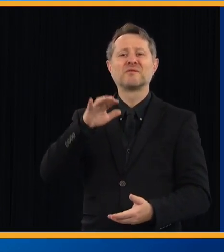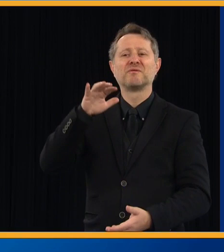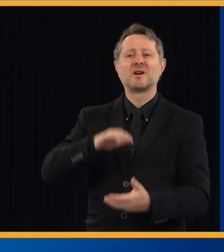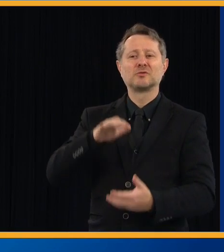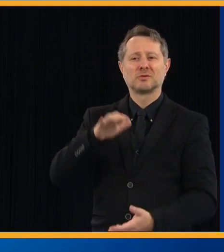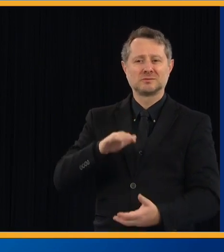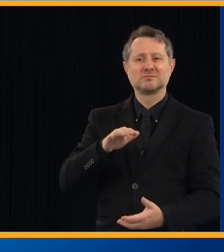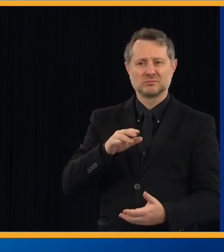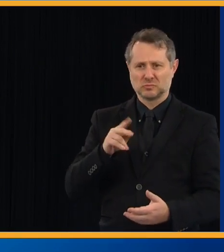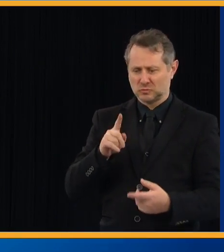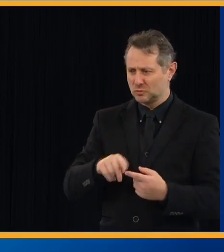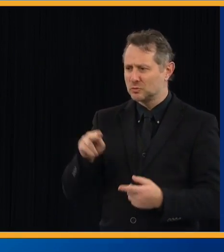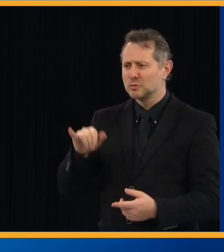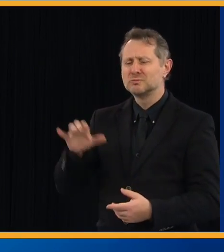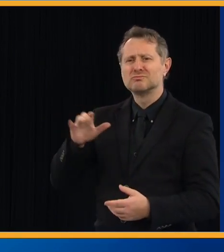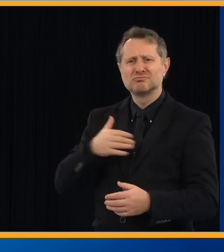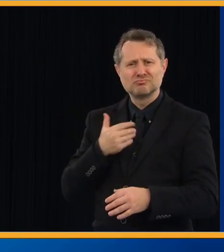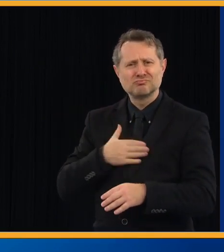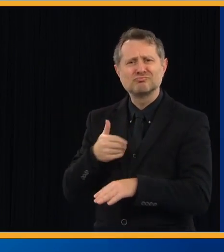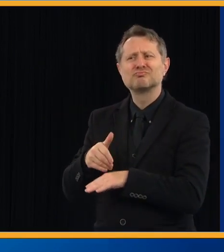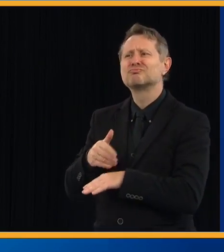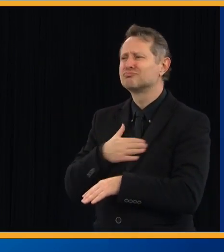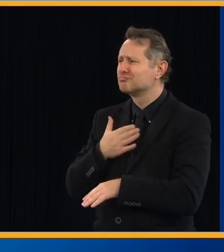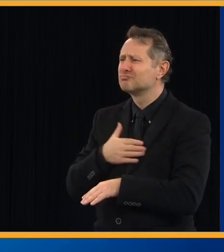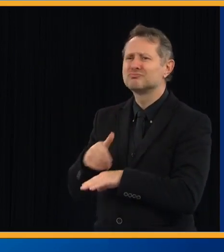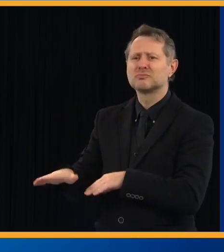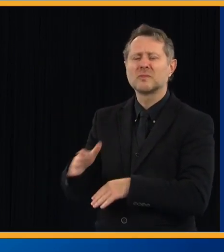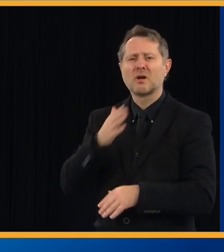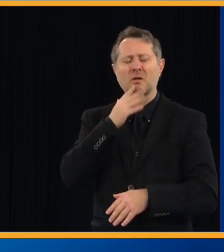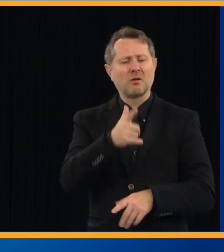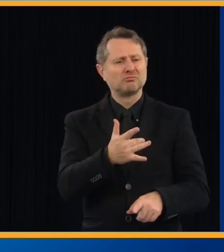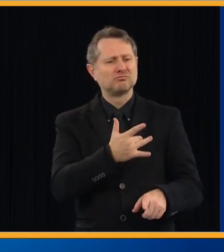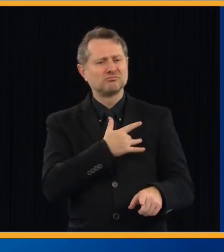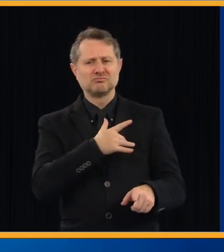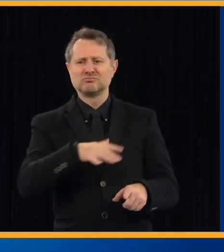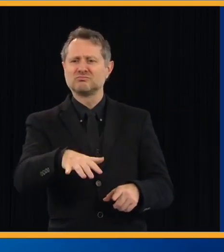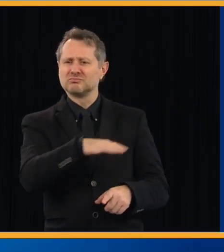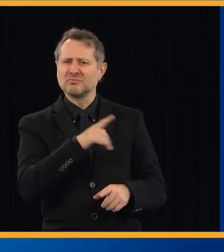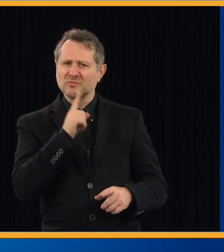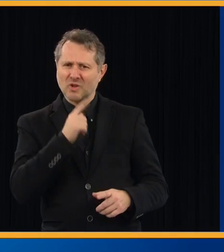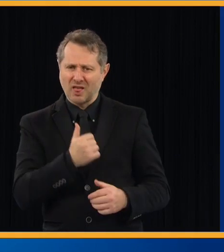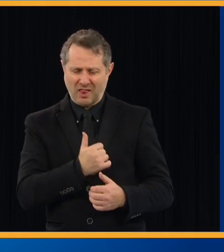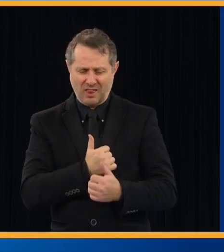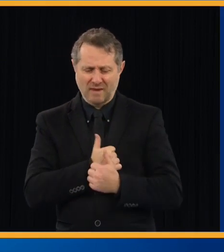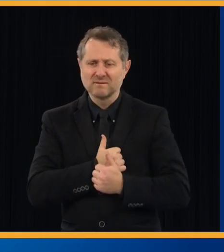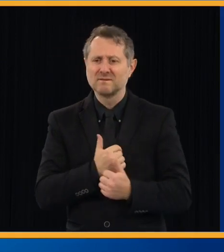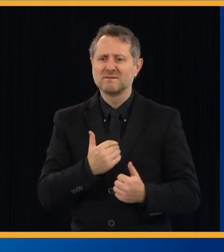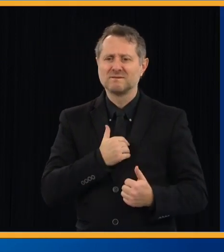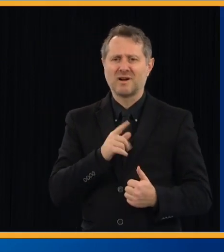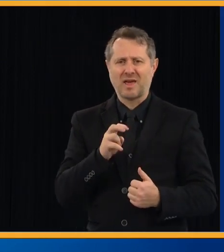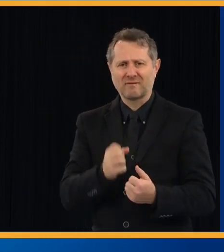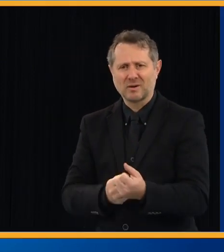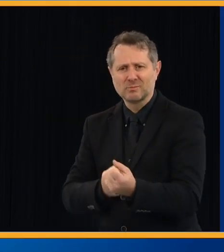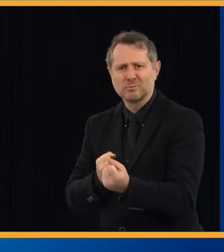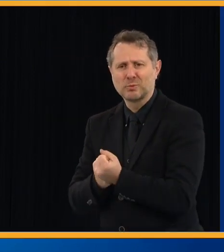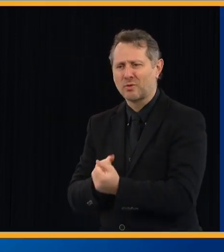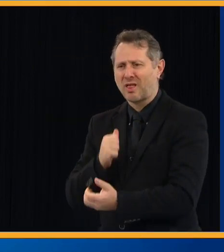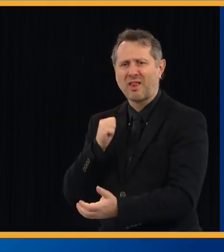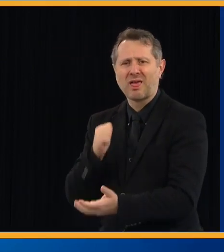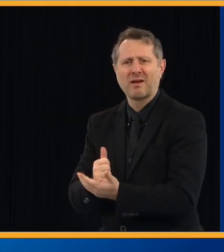them. It's that love, that courage, that generosity of